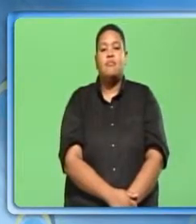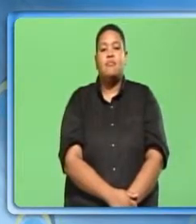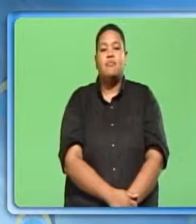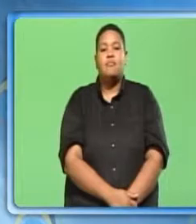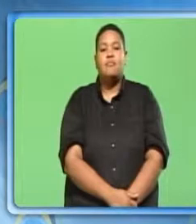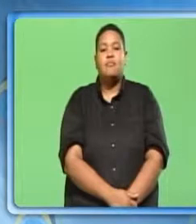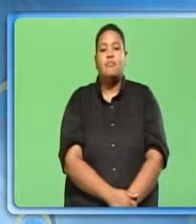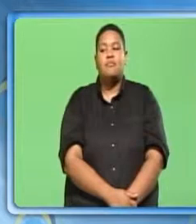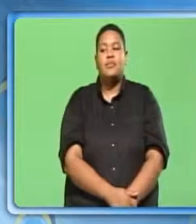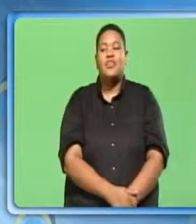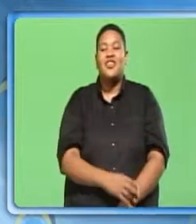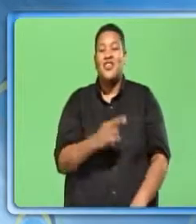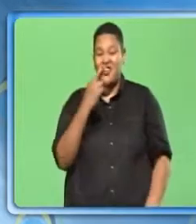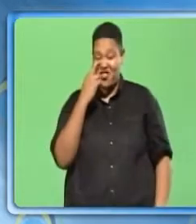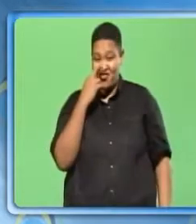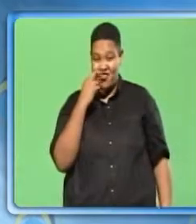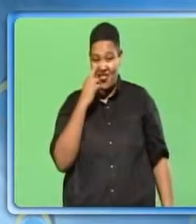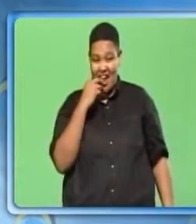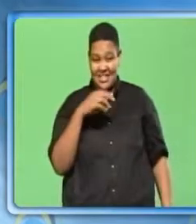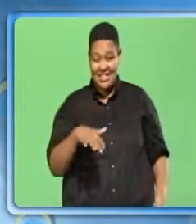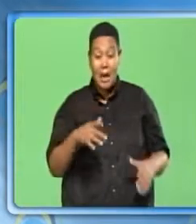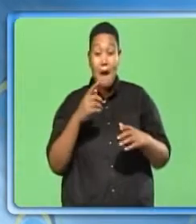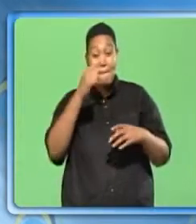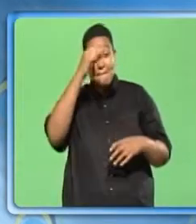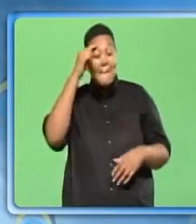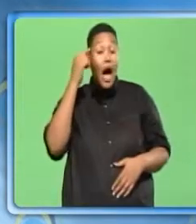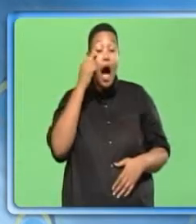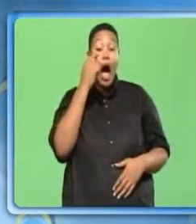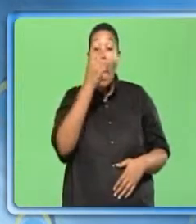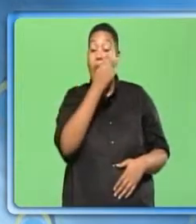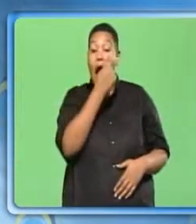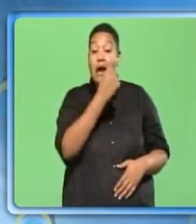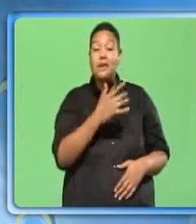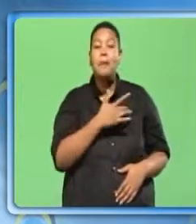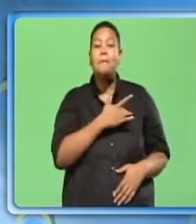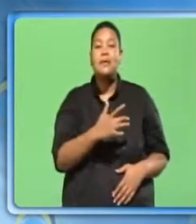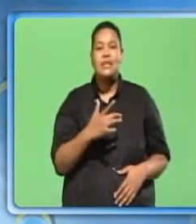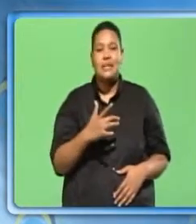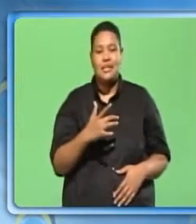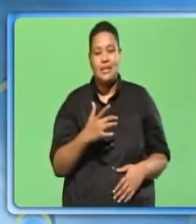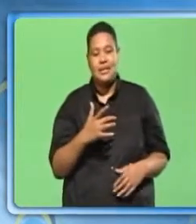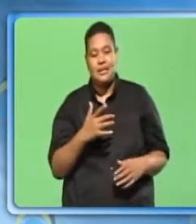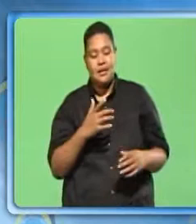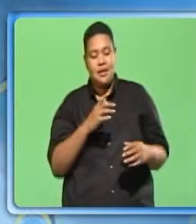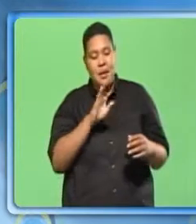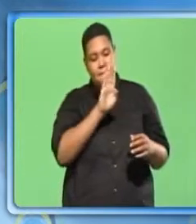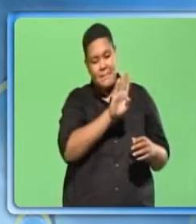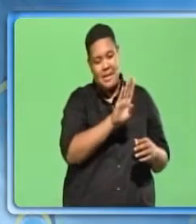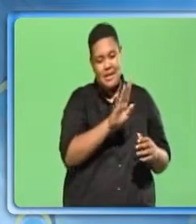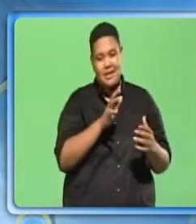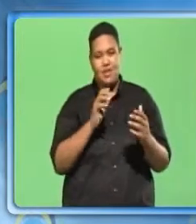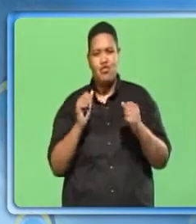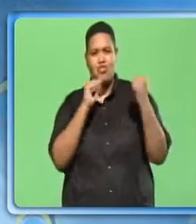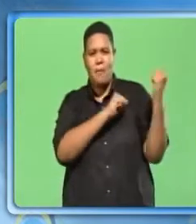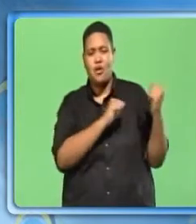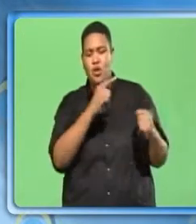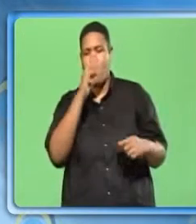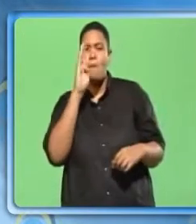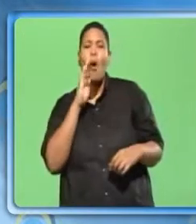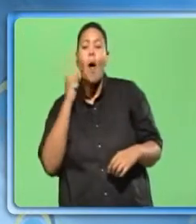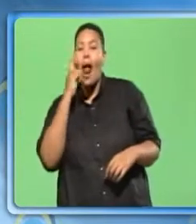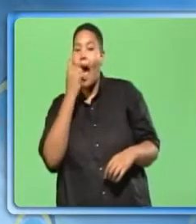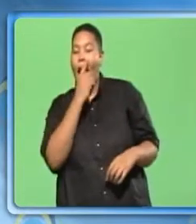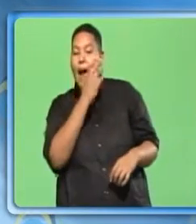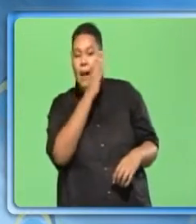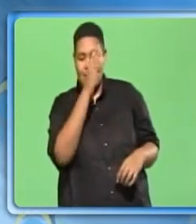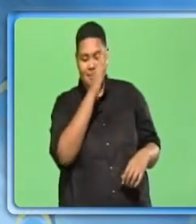In mice, black eyes B are dominant to brown eyes B. How can a black-eyed mouse